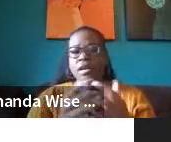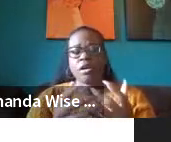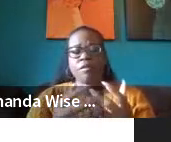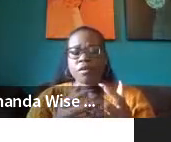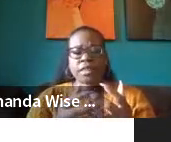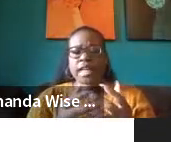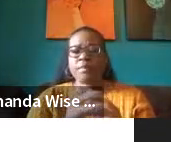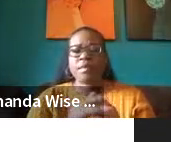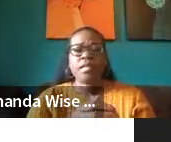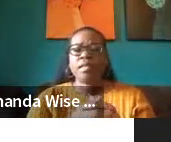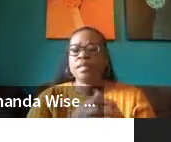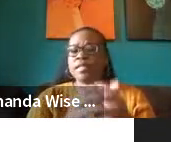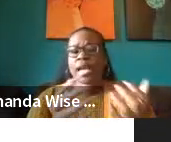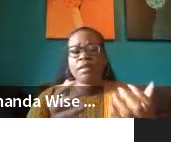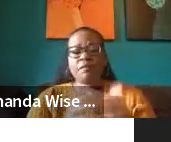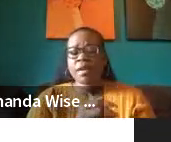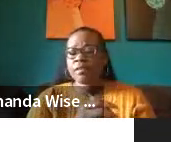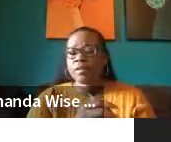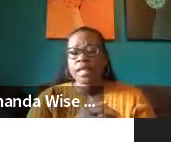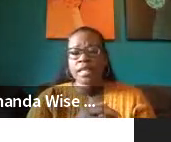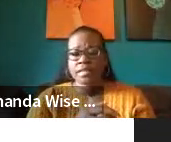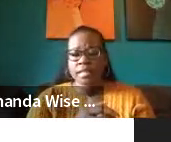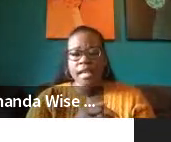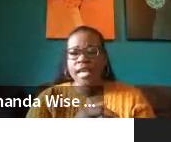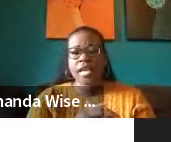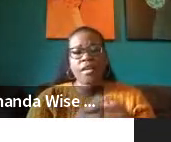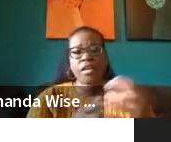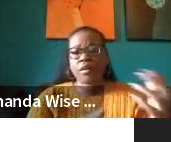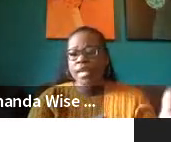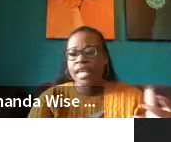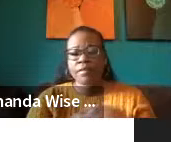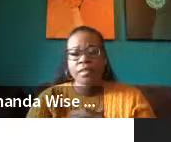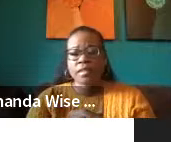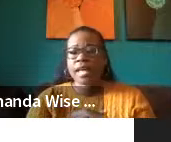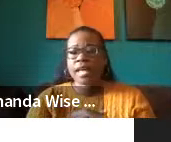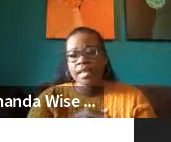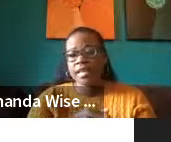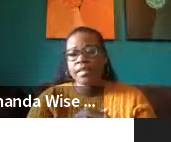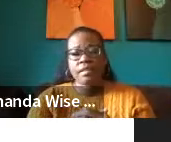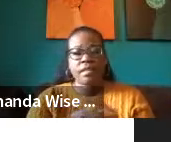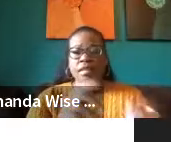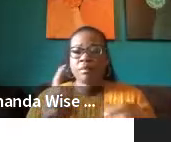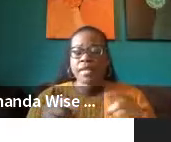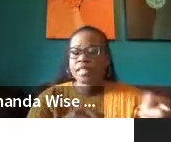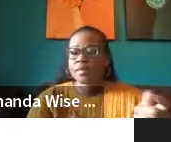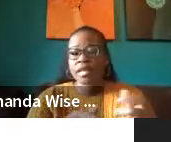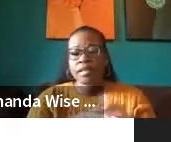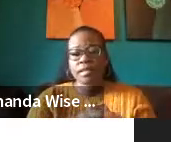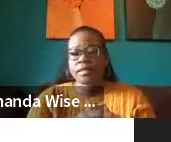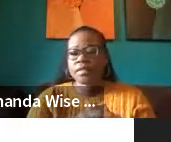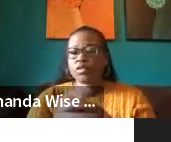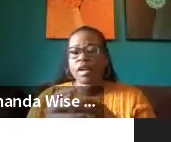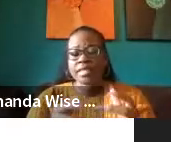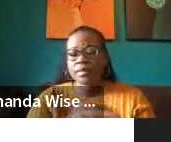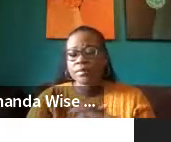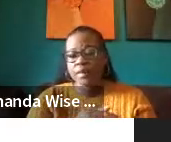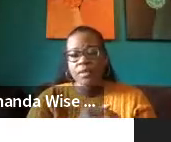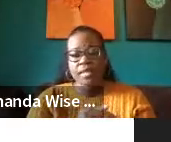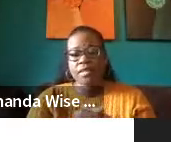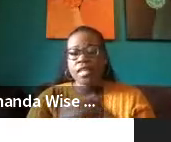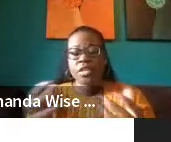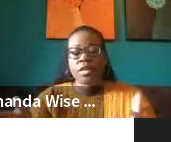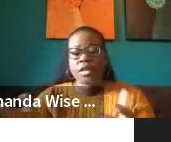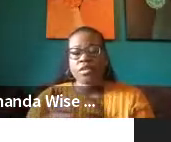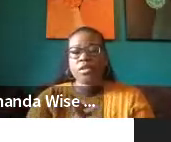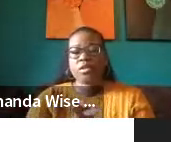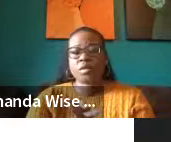Illustrator, or Photoshop. Now they've made it really easy. Hey, go to Canva, log in, pick some colors, drop in some